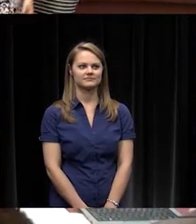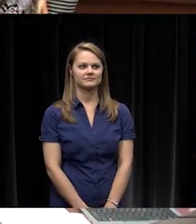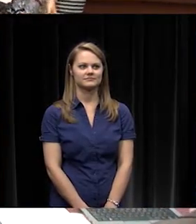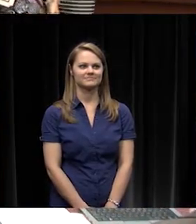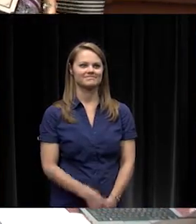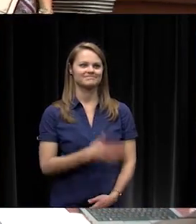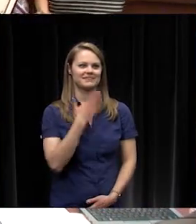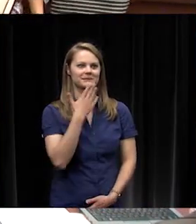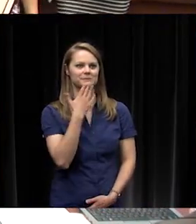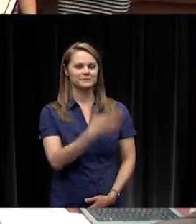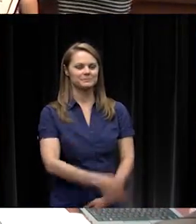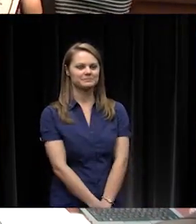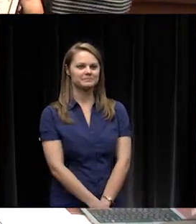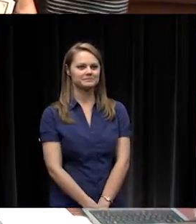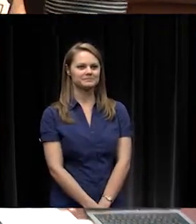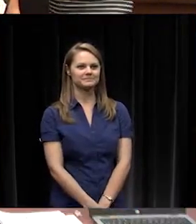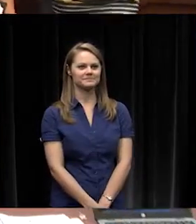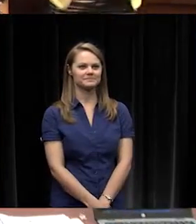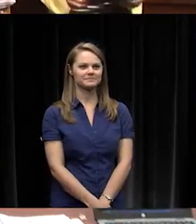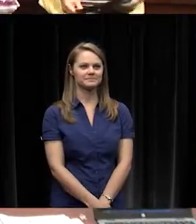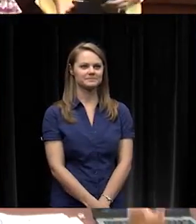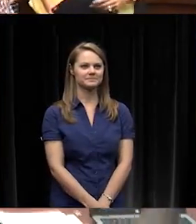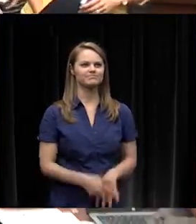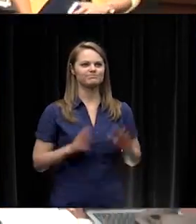Thank you.